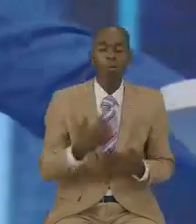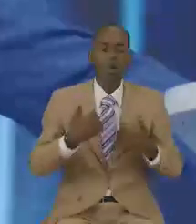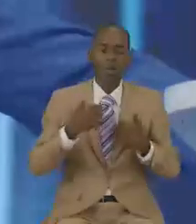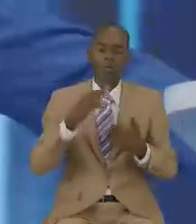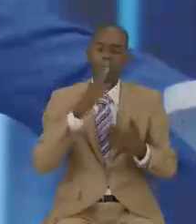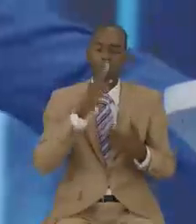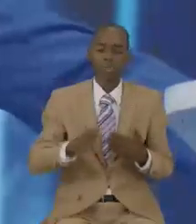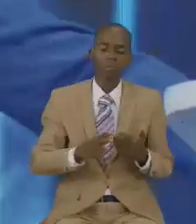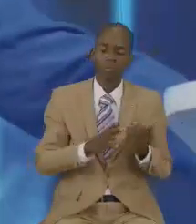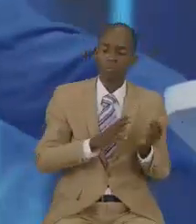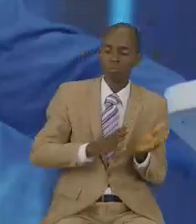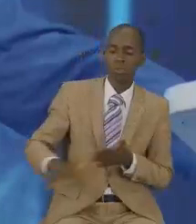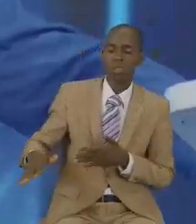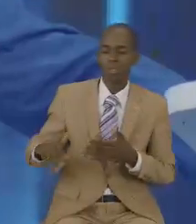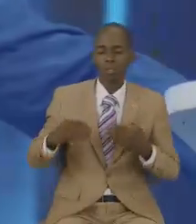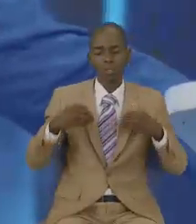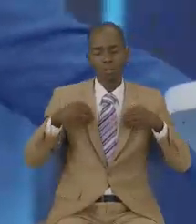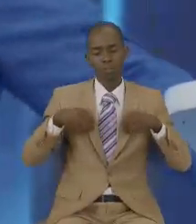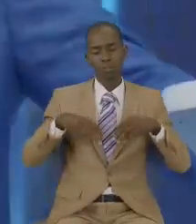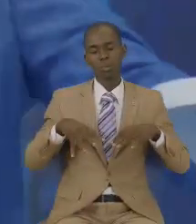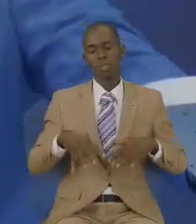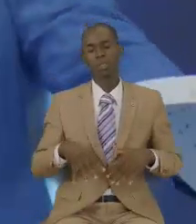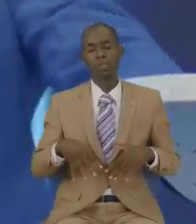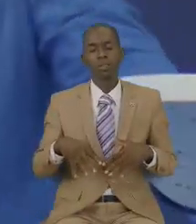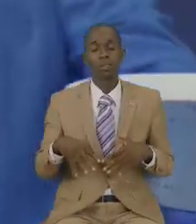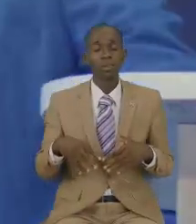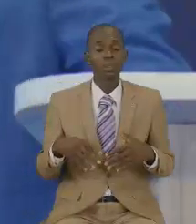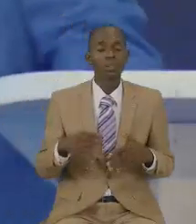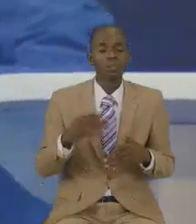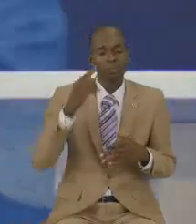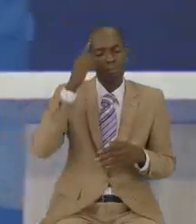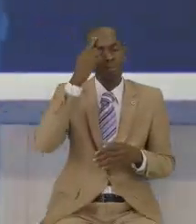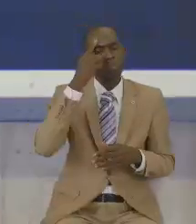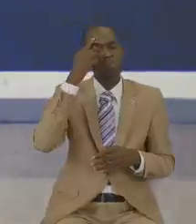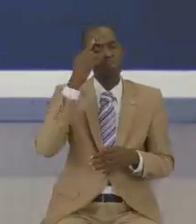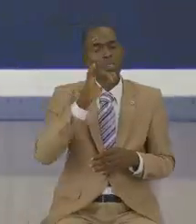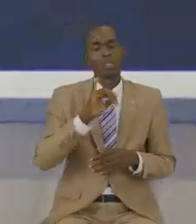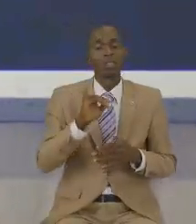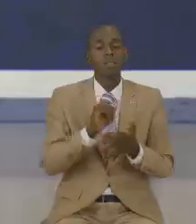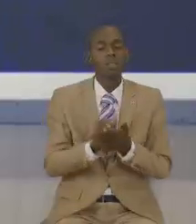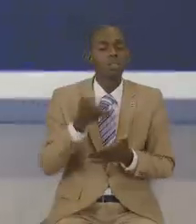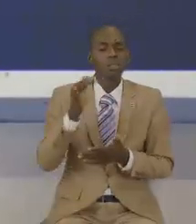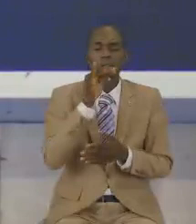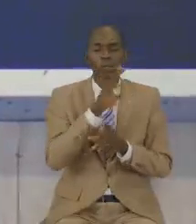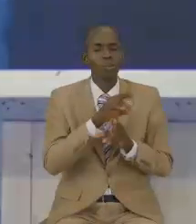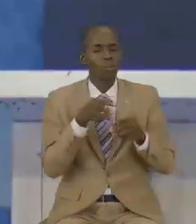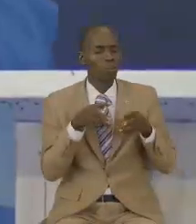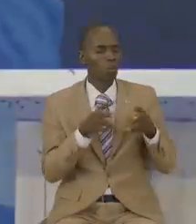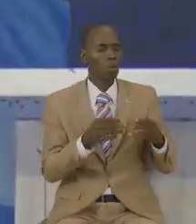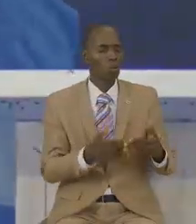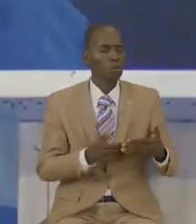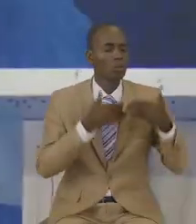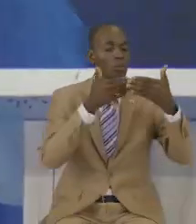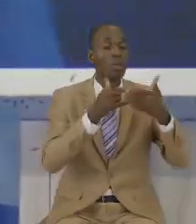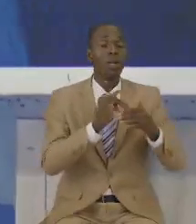dejected, despondent, discouraged, thinking that there is no way forward, I